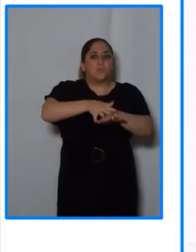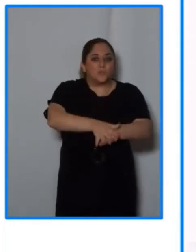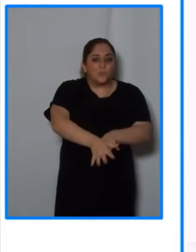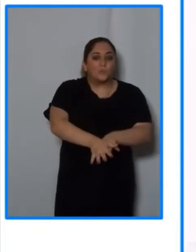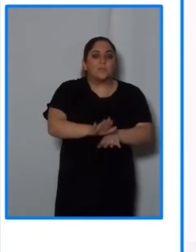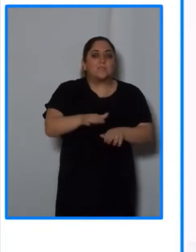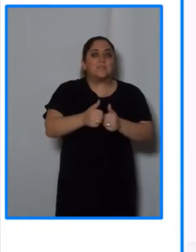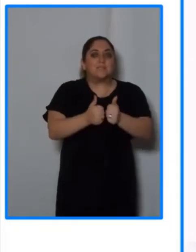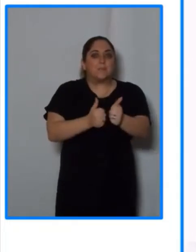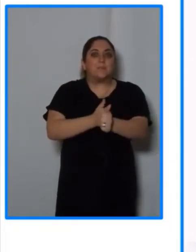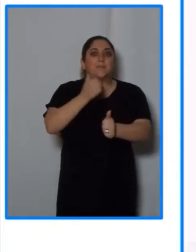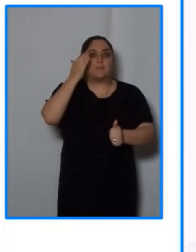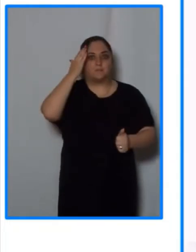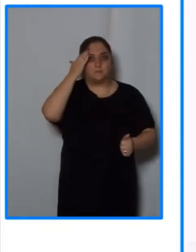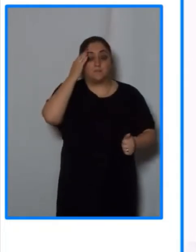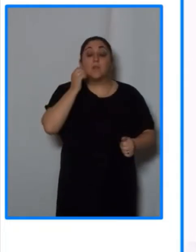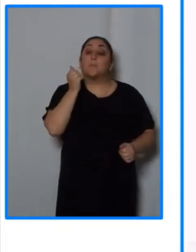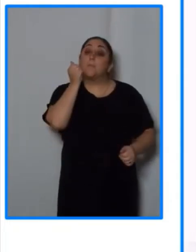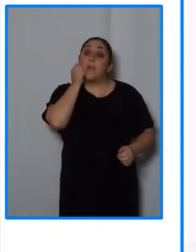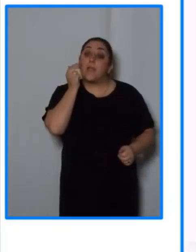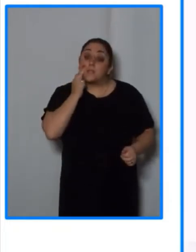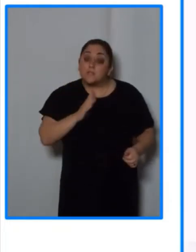like parents of small children.